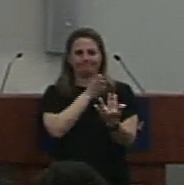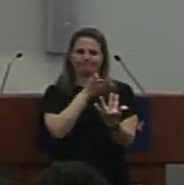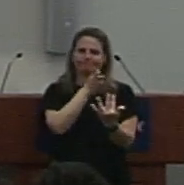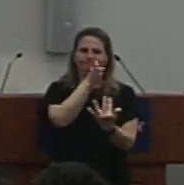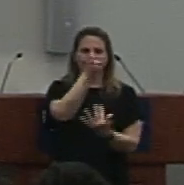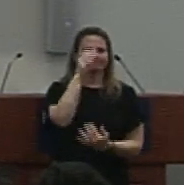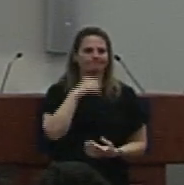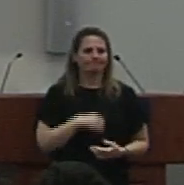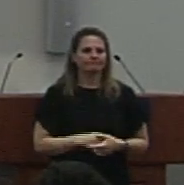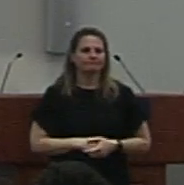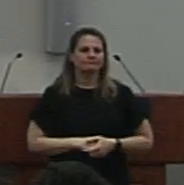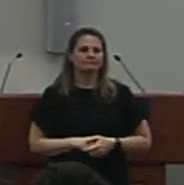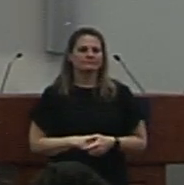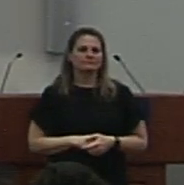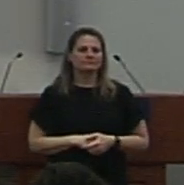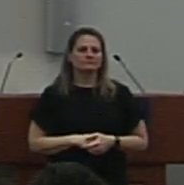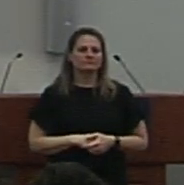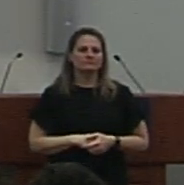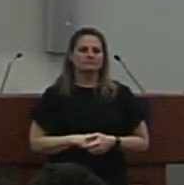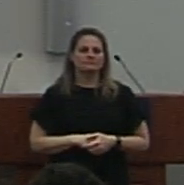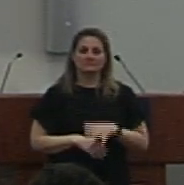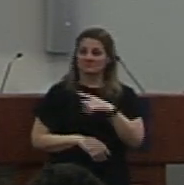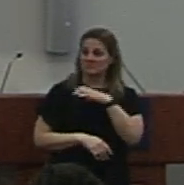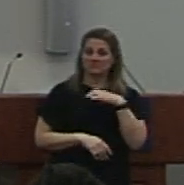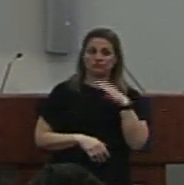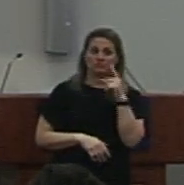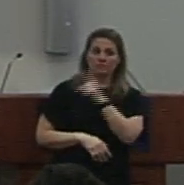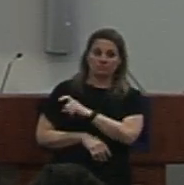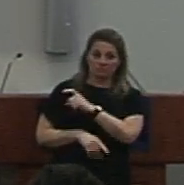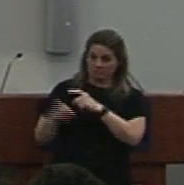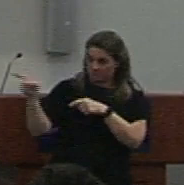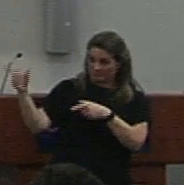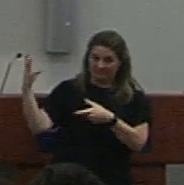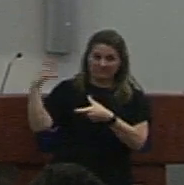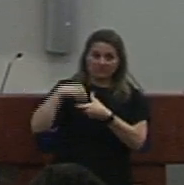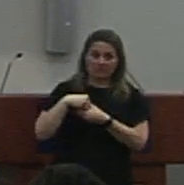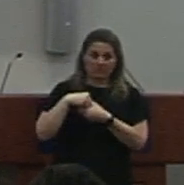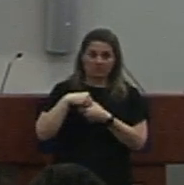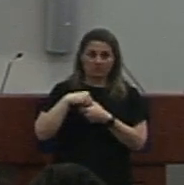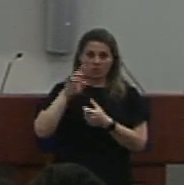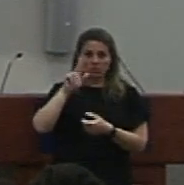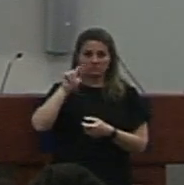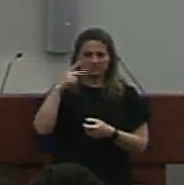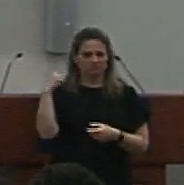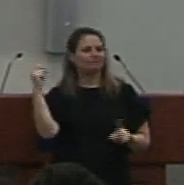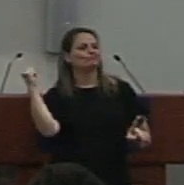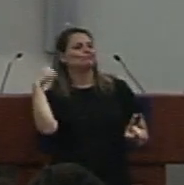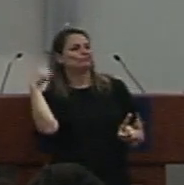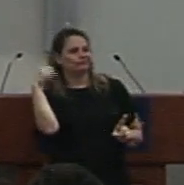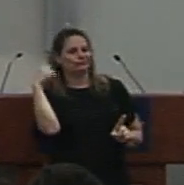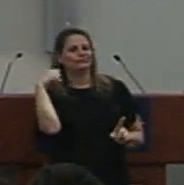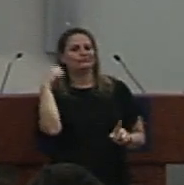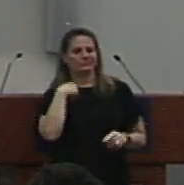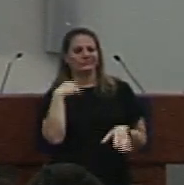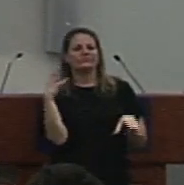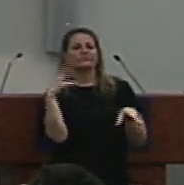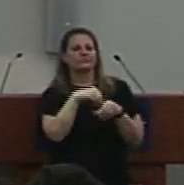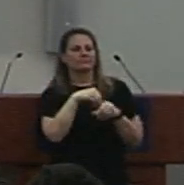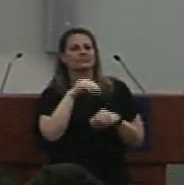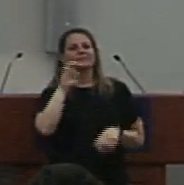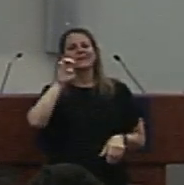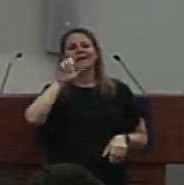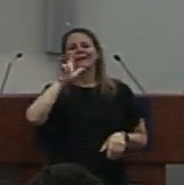an RTAG member? Yes, yes, and work closely with Elizabeth and Michelle and her team on